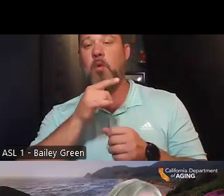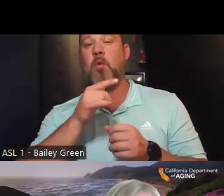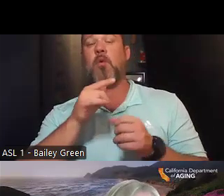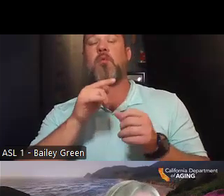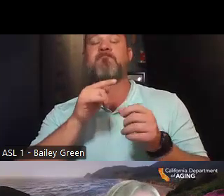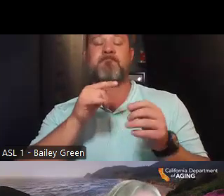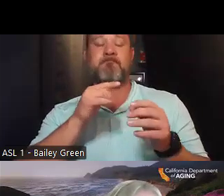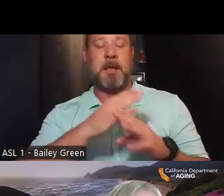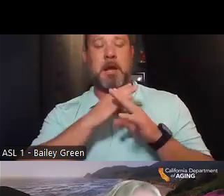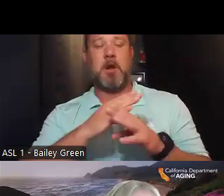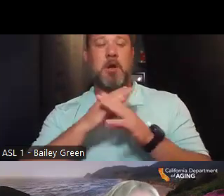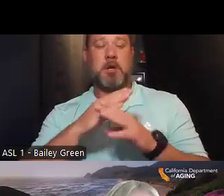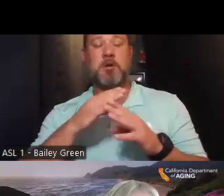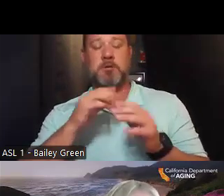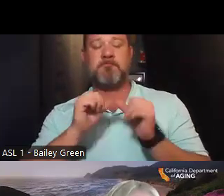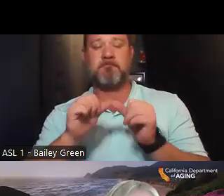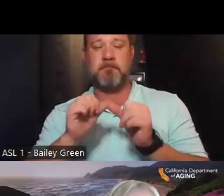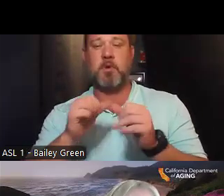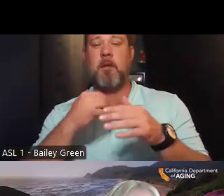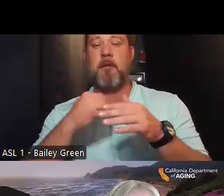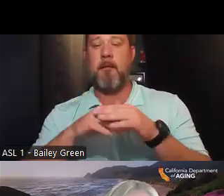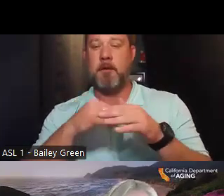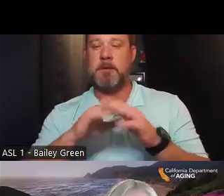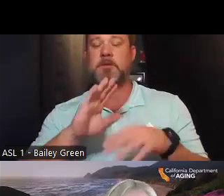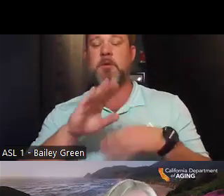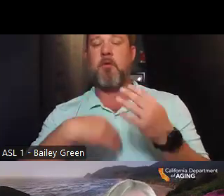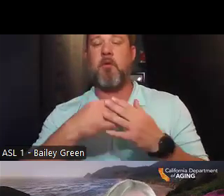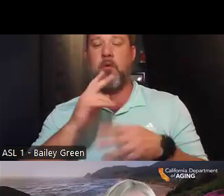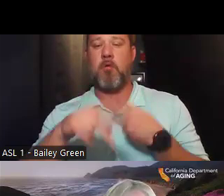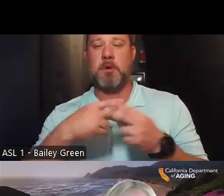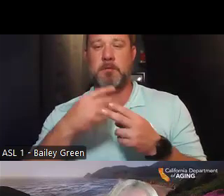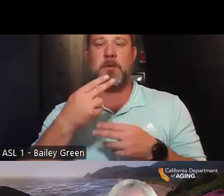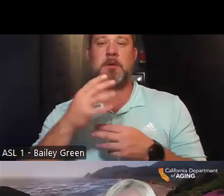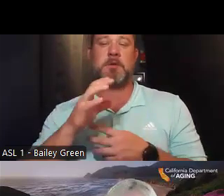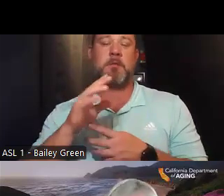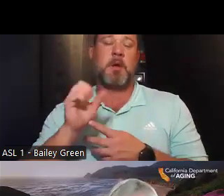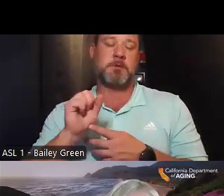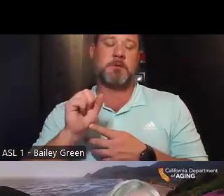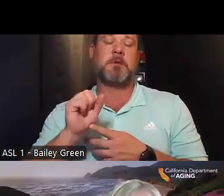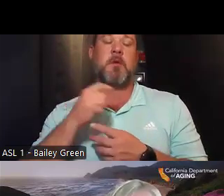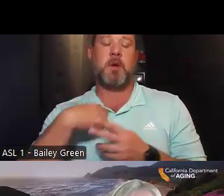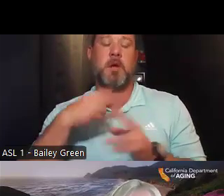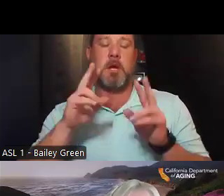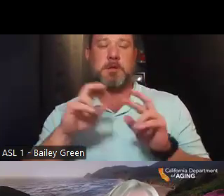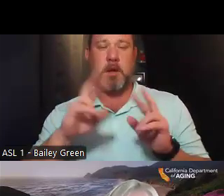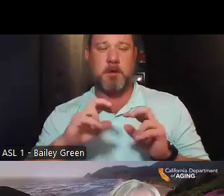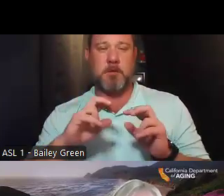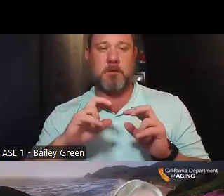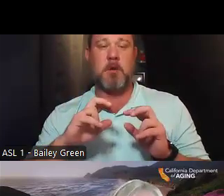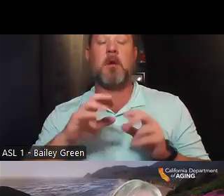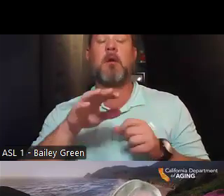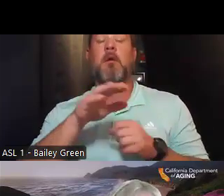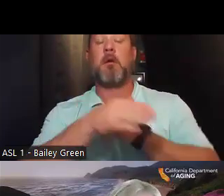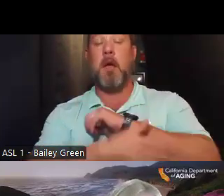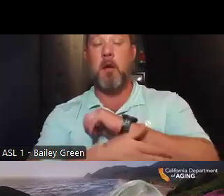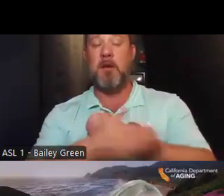face barriers to accessing all types of HCBS that we examined. Counties and rural areas